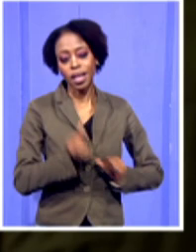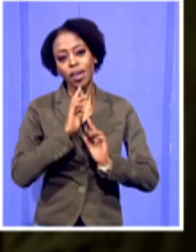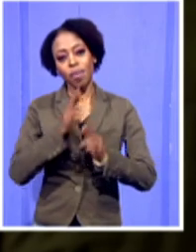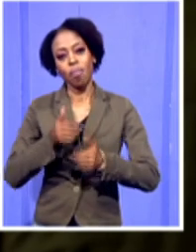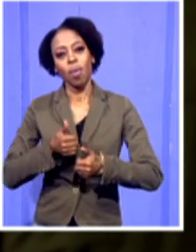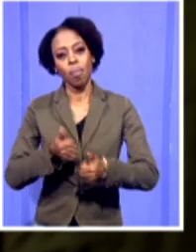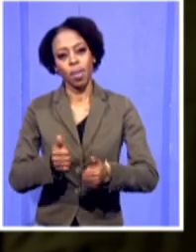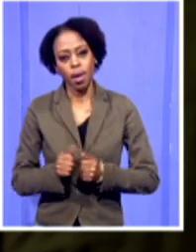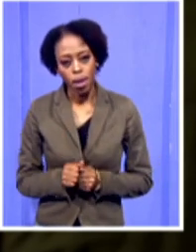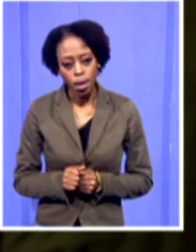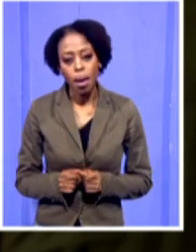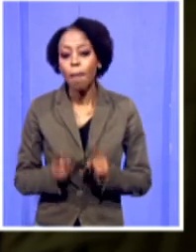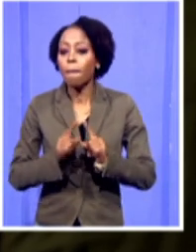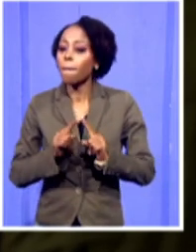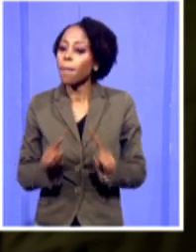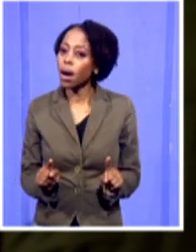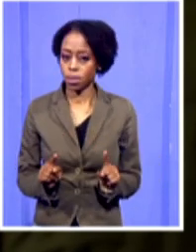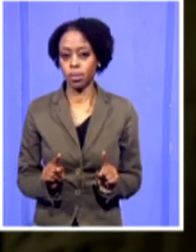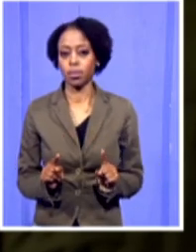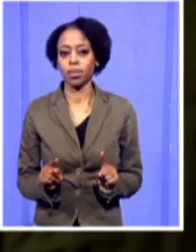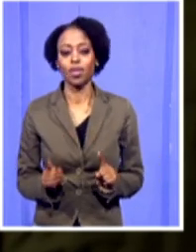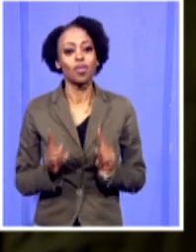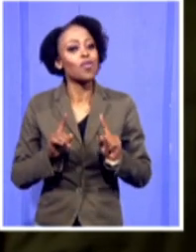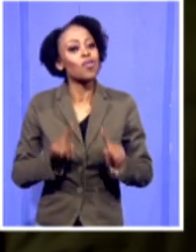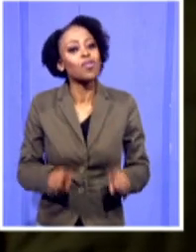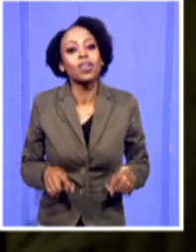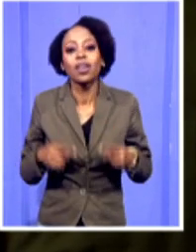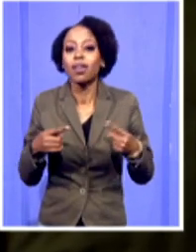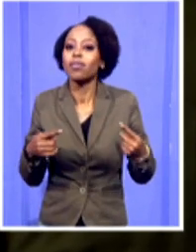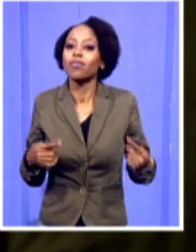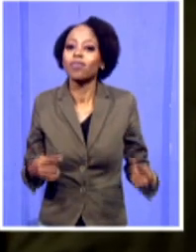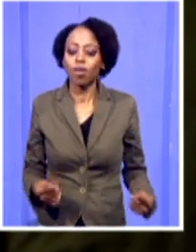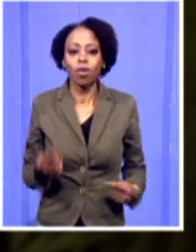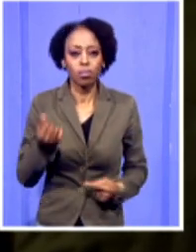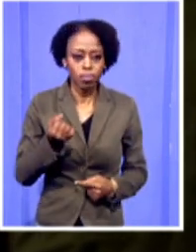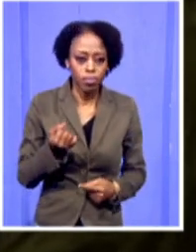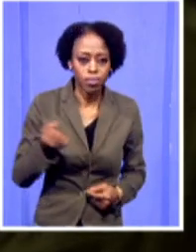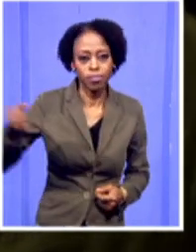you must never do is to reject